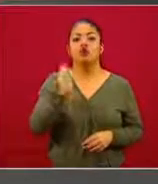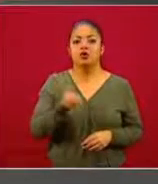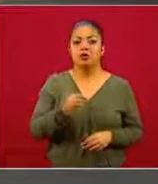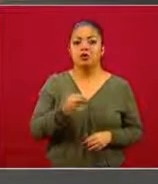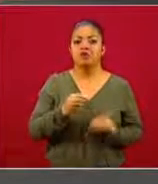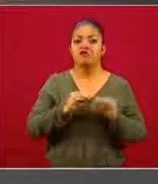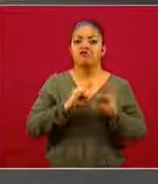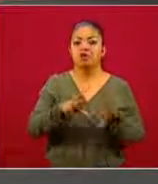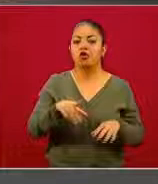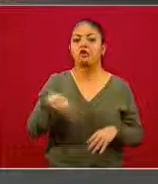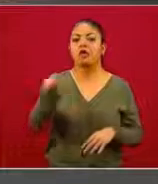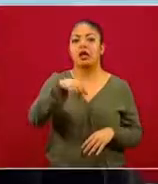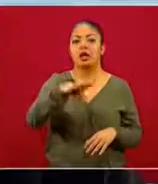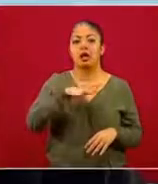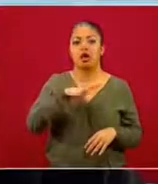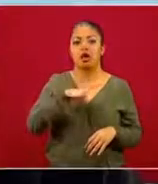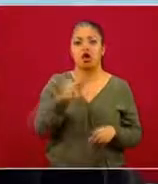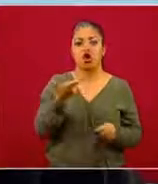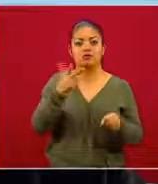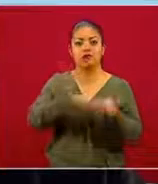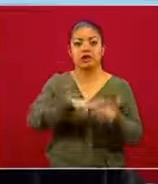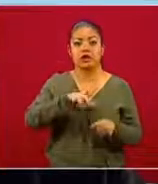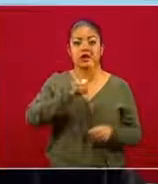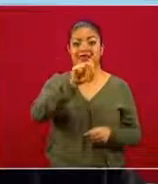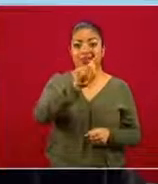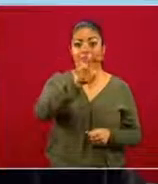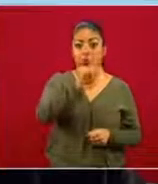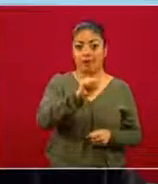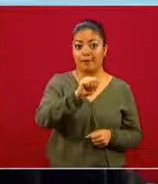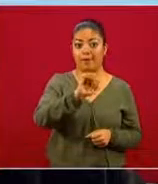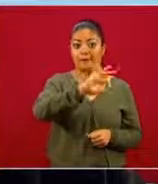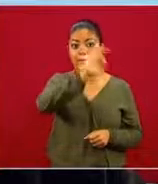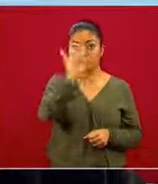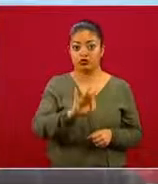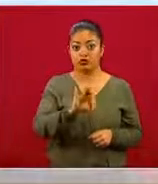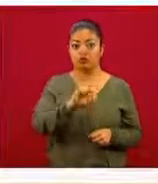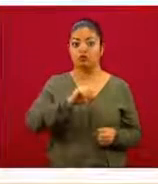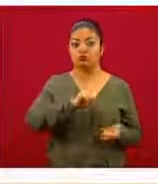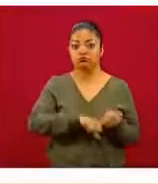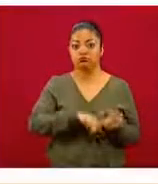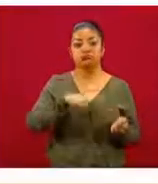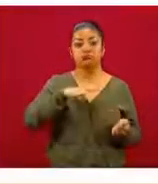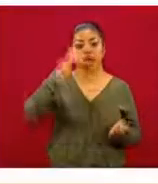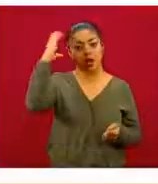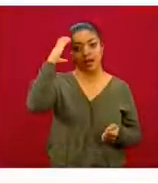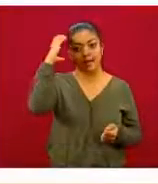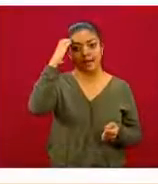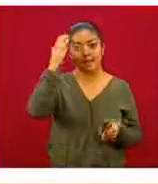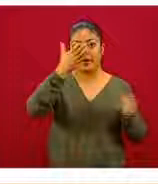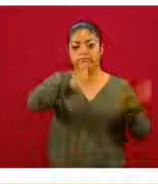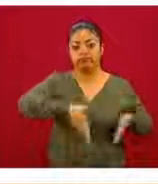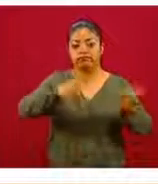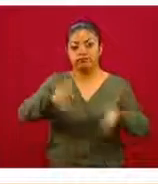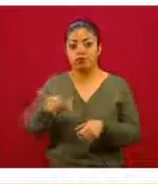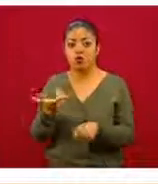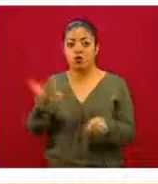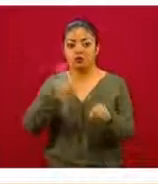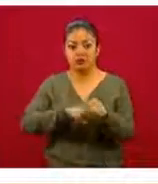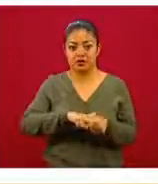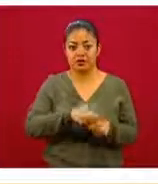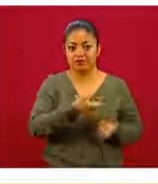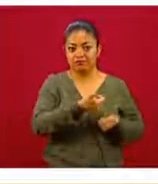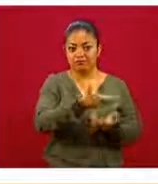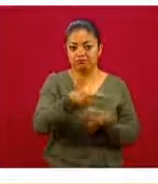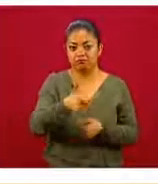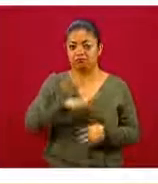this is showing here. Here is the occupancy rate. We have 39% nationally.